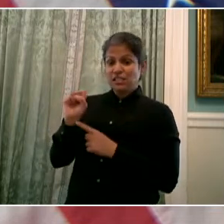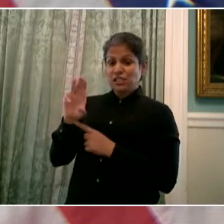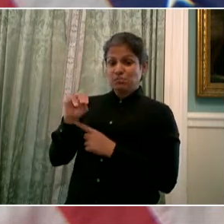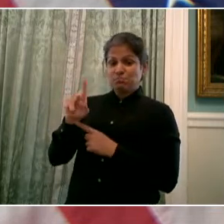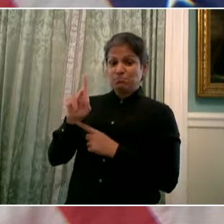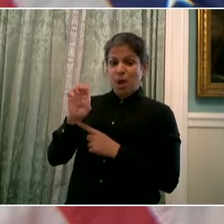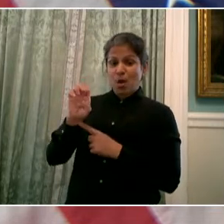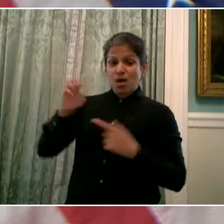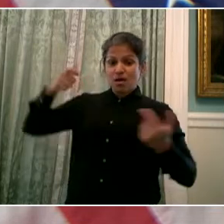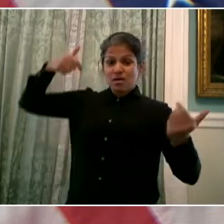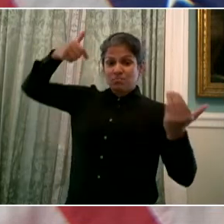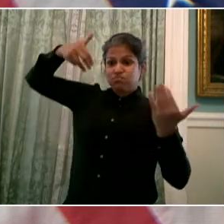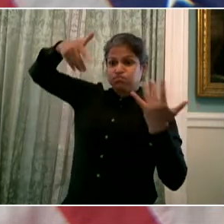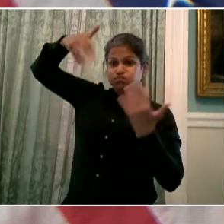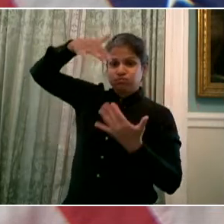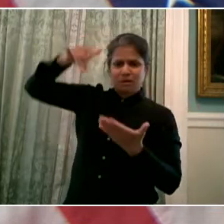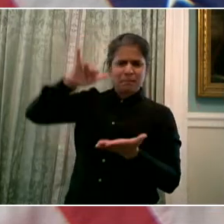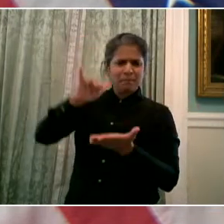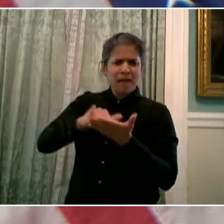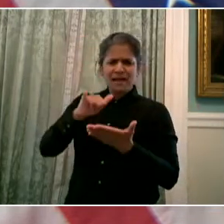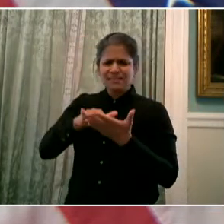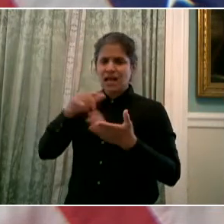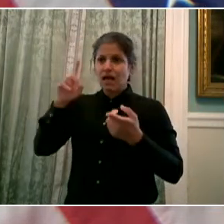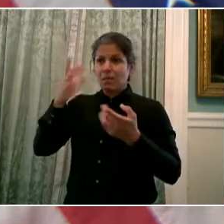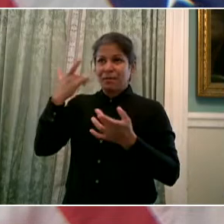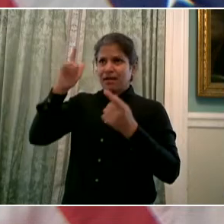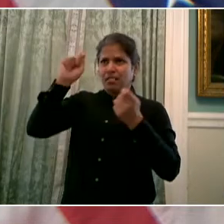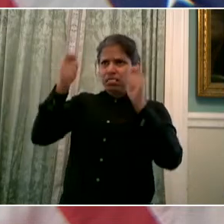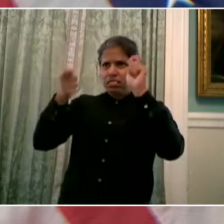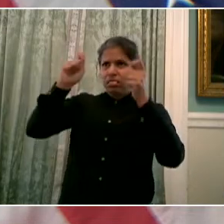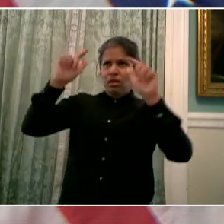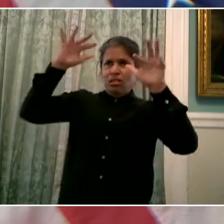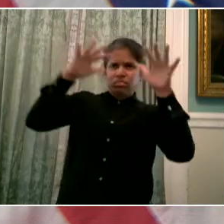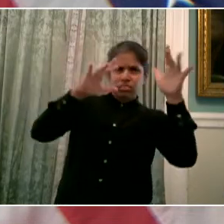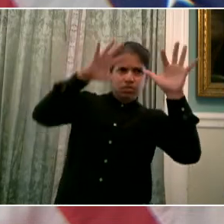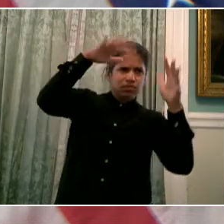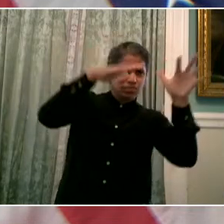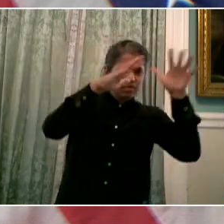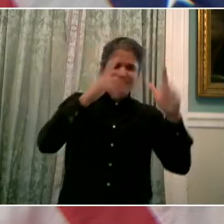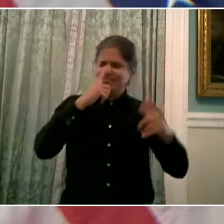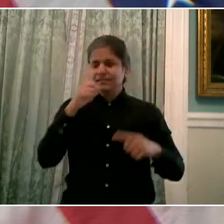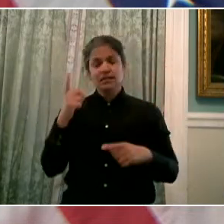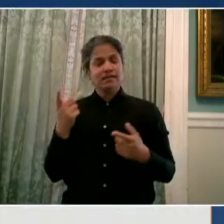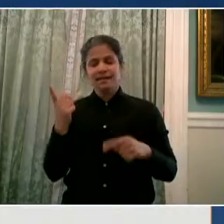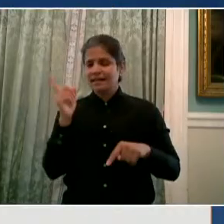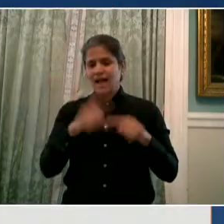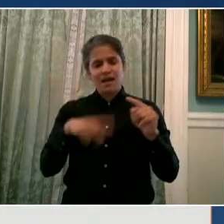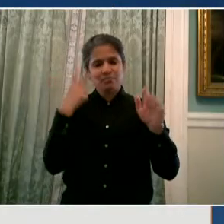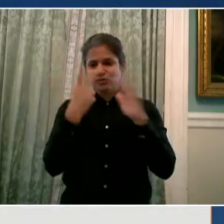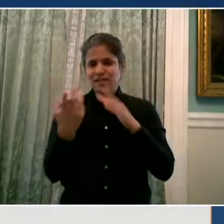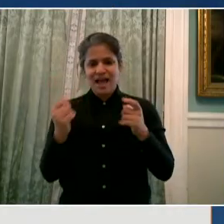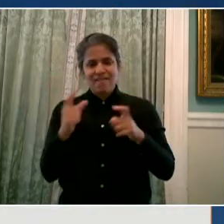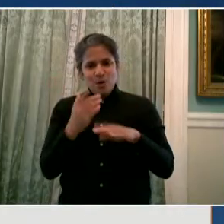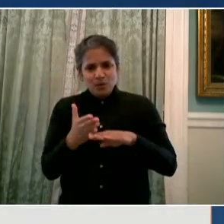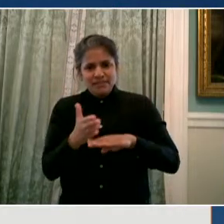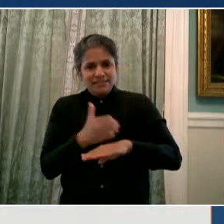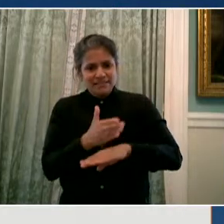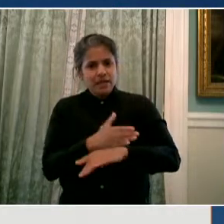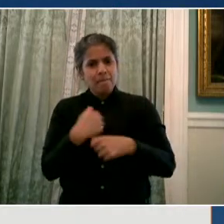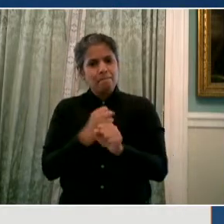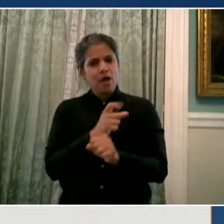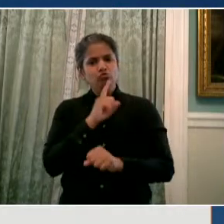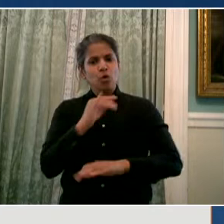With that said, it looks like things are moving in the right direction. Air quality is very, very improved today. Current visibility